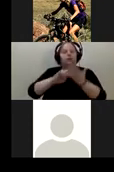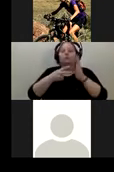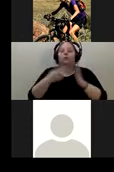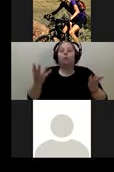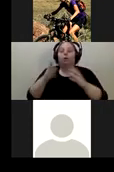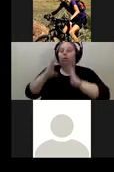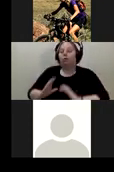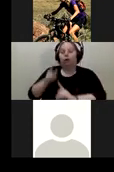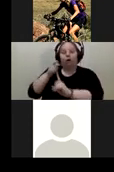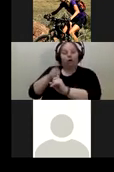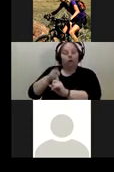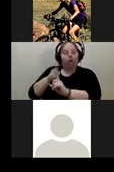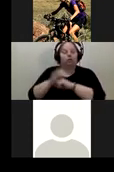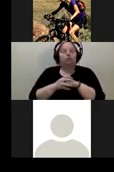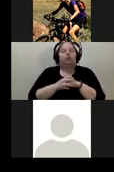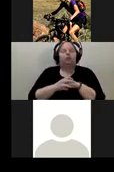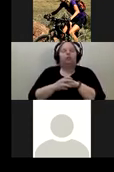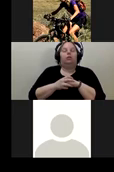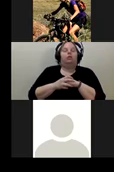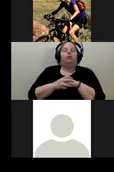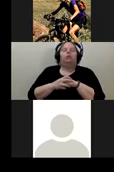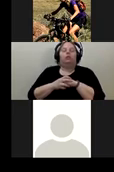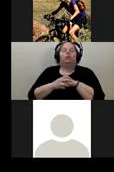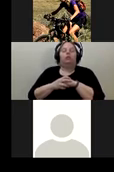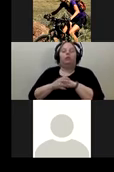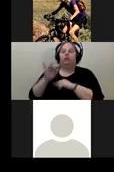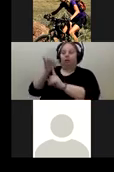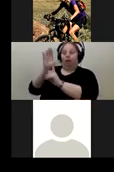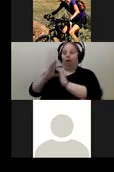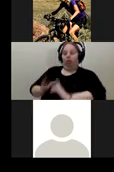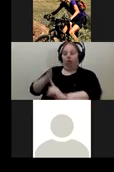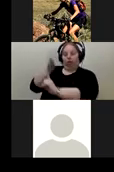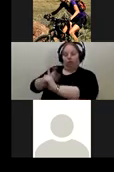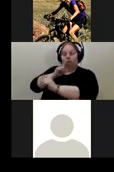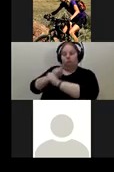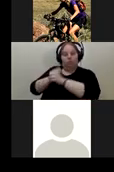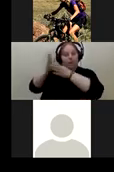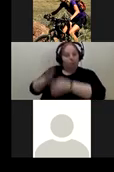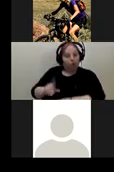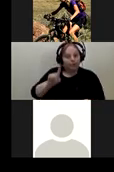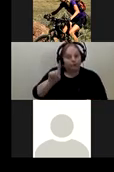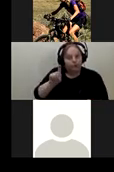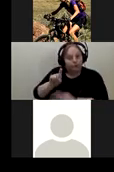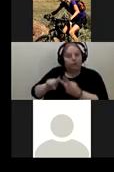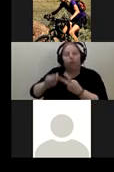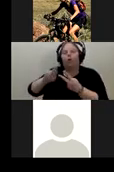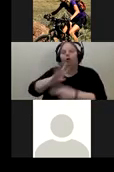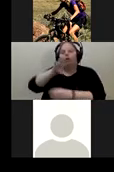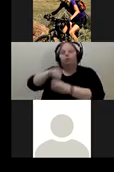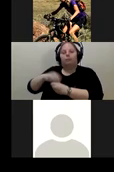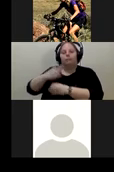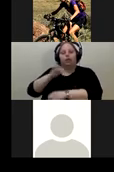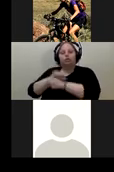client, the way I like to think of it, is this client a person or are they part of my job?